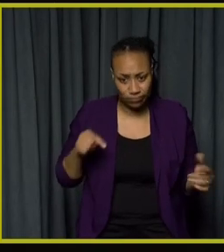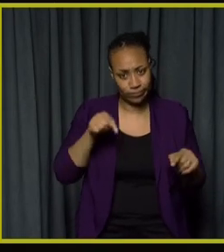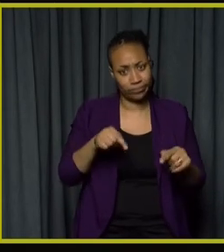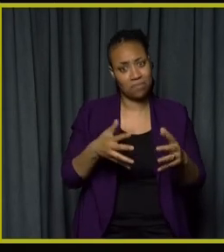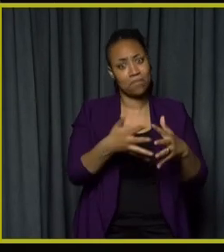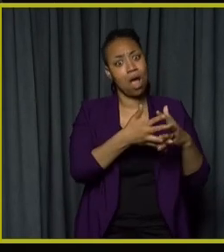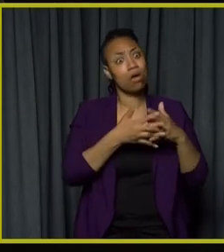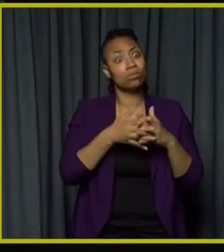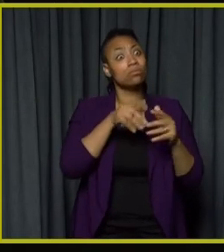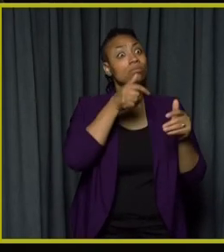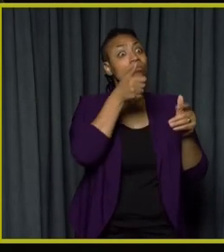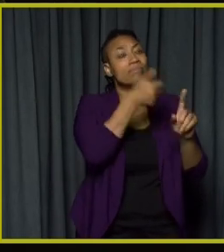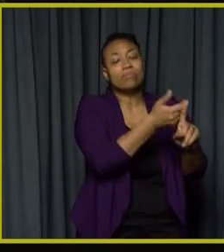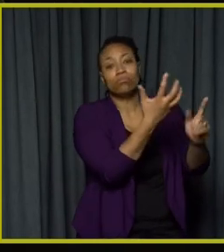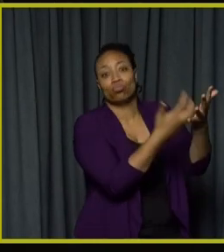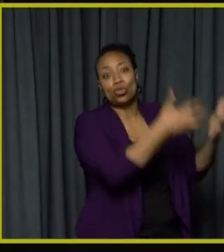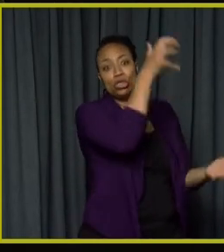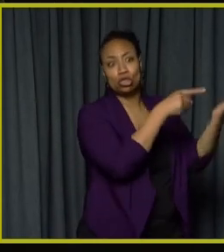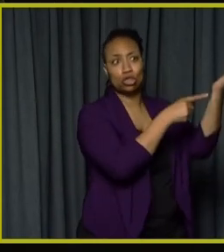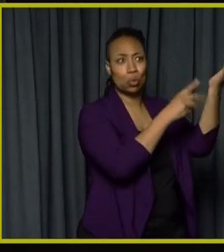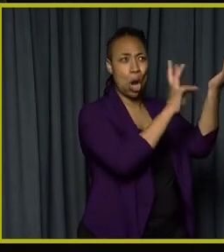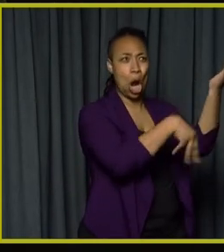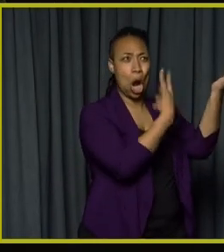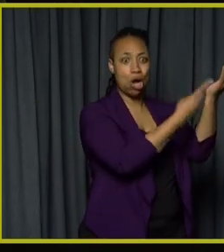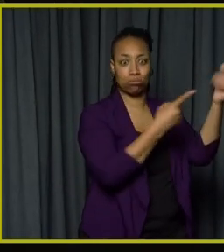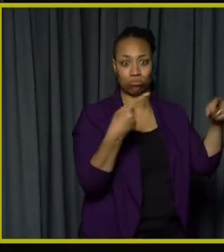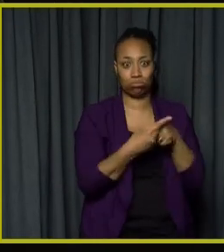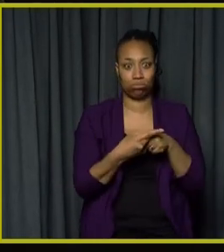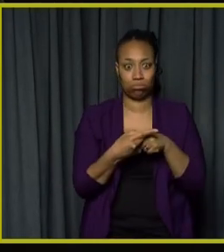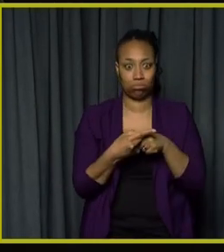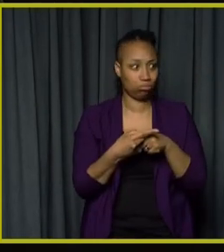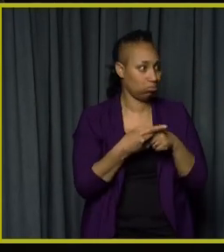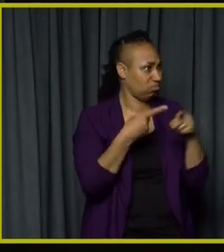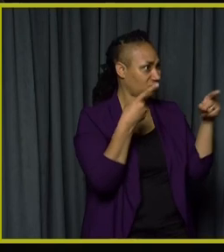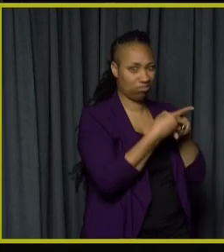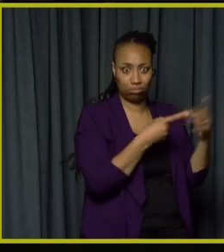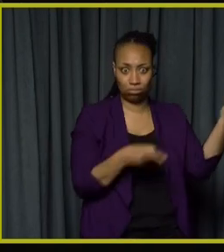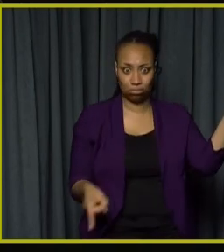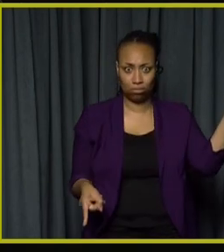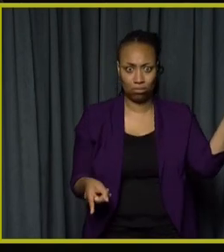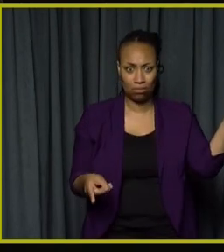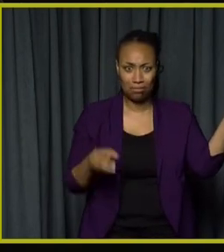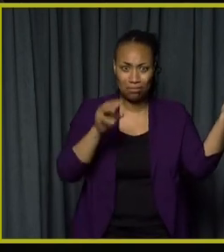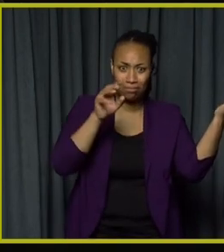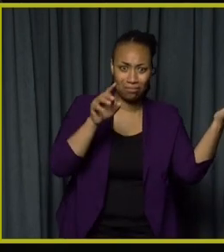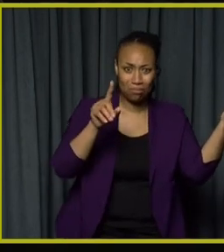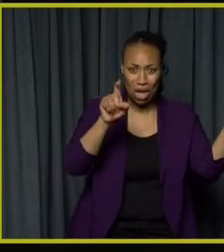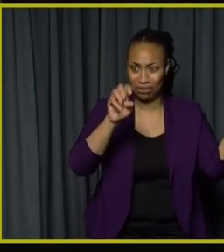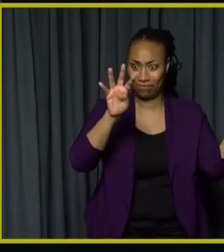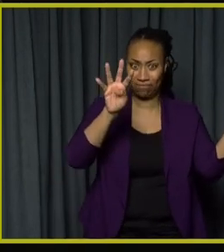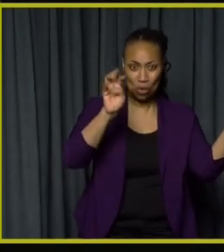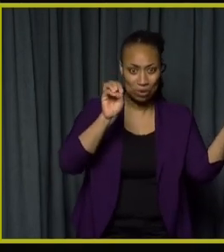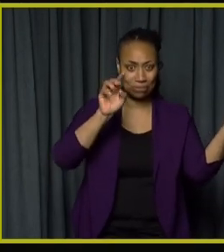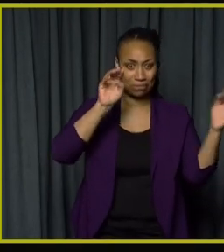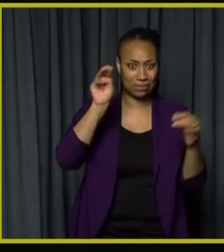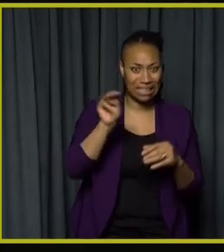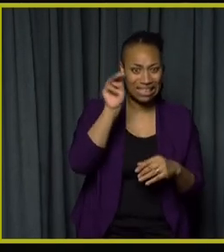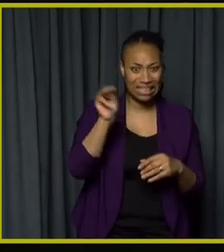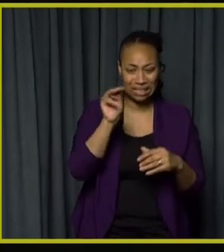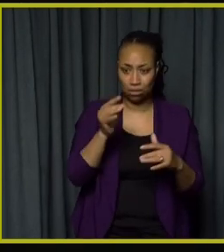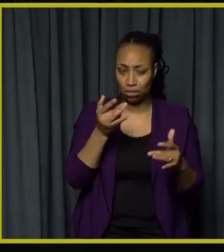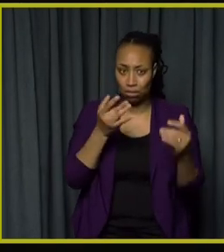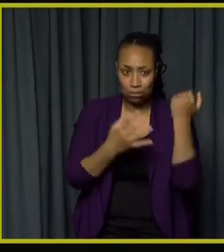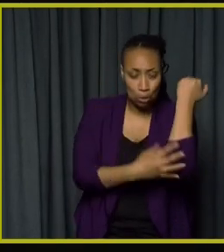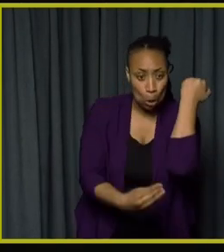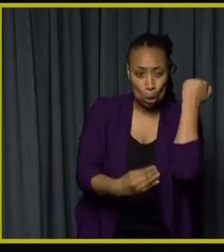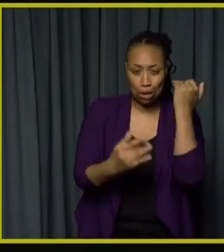world. 140 million Americans are poor and low income, 43% of the nation, and will